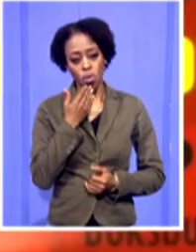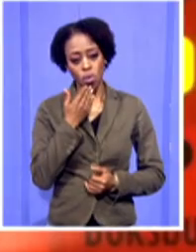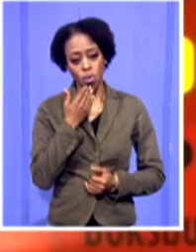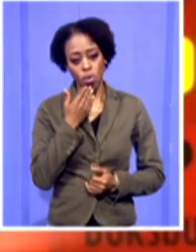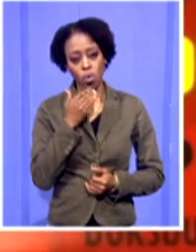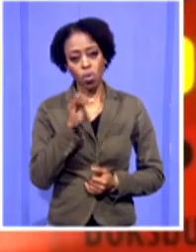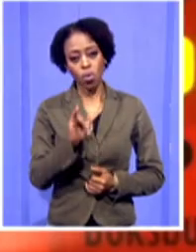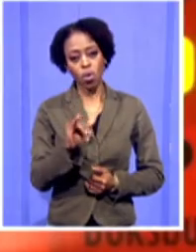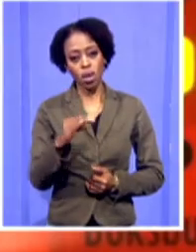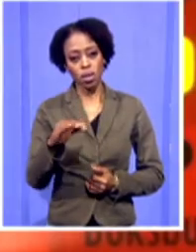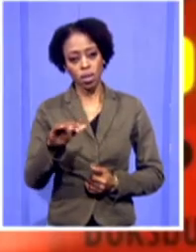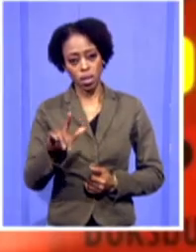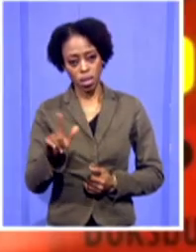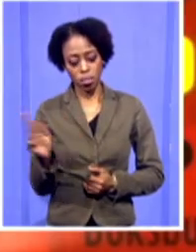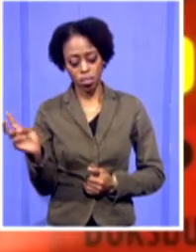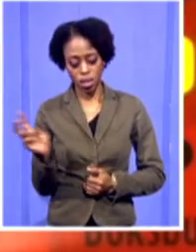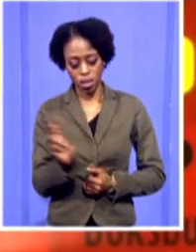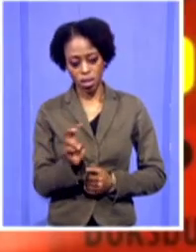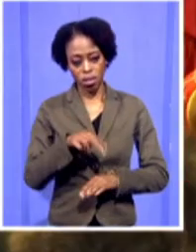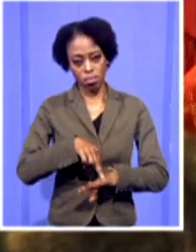call the YCL to come and speak.